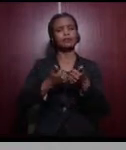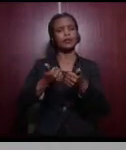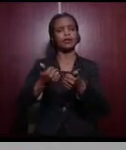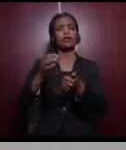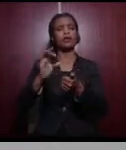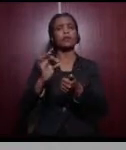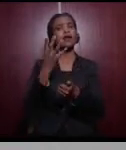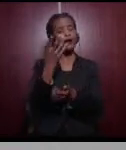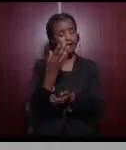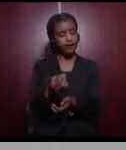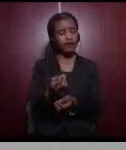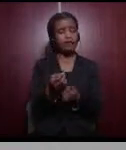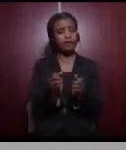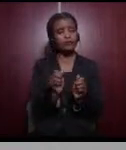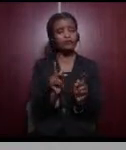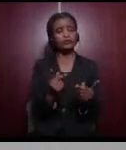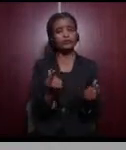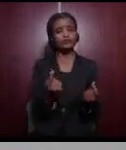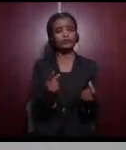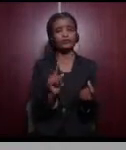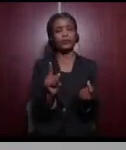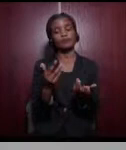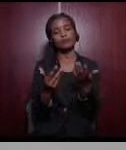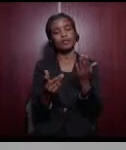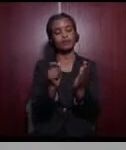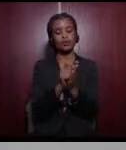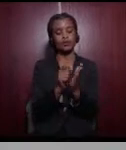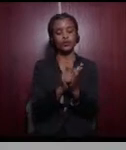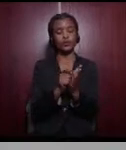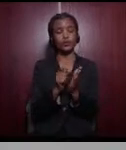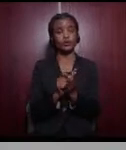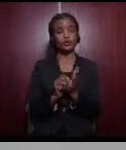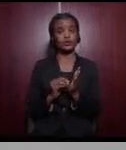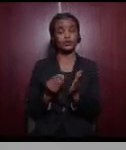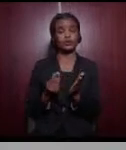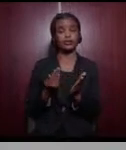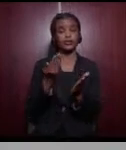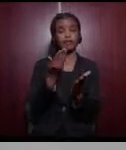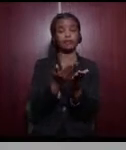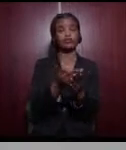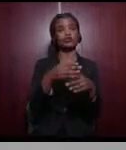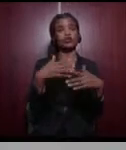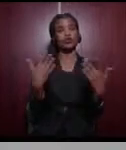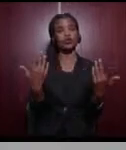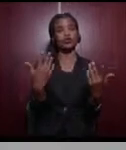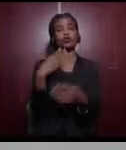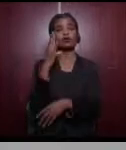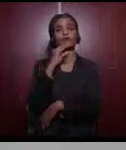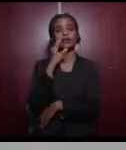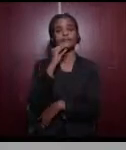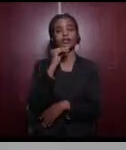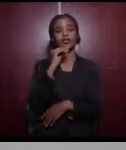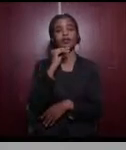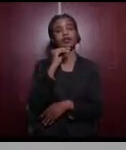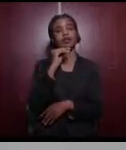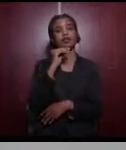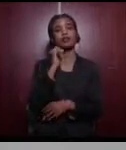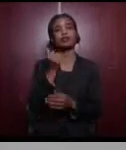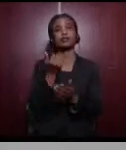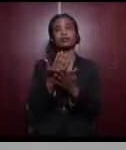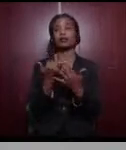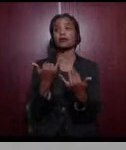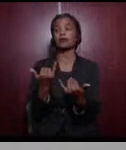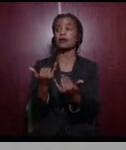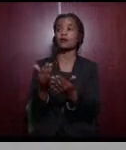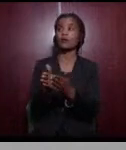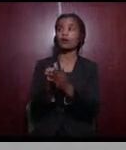to do either written submissions or verbal submissions. So I'm going to ask John to